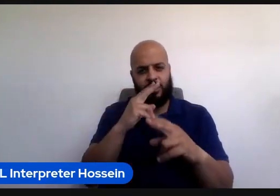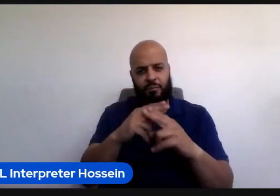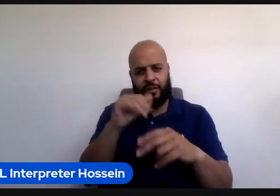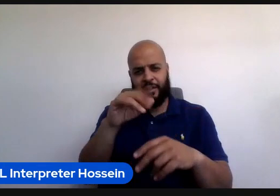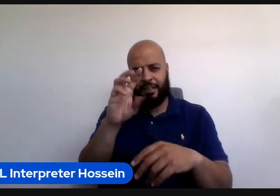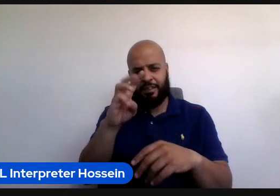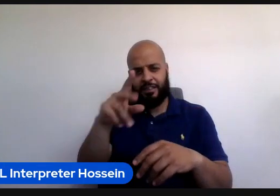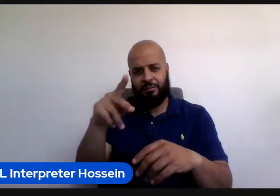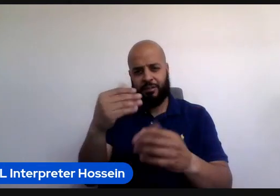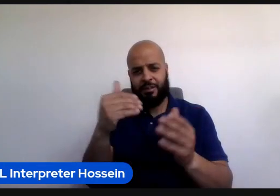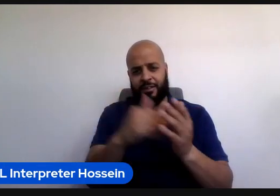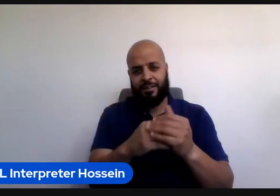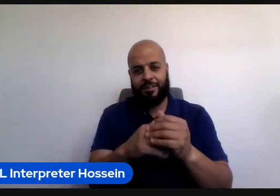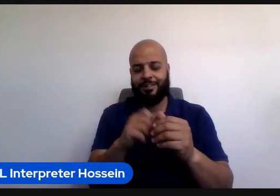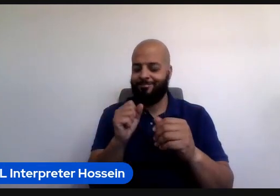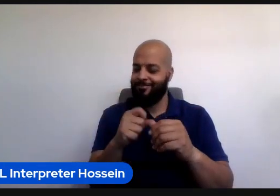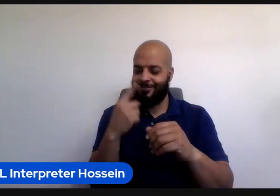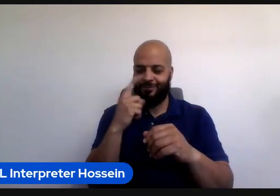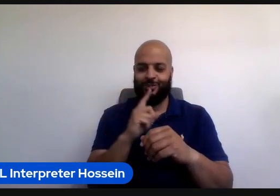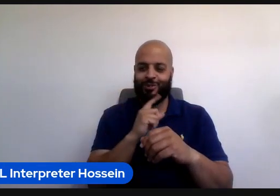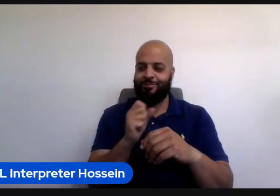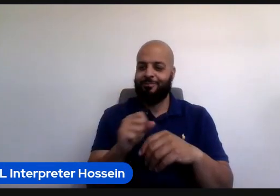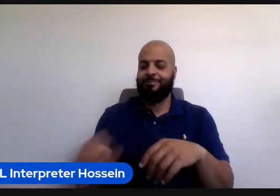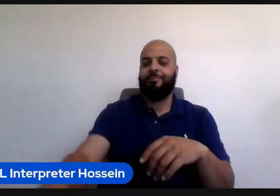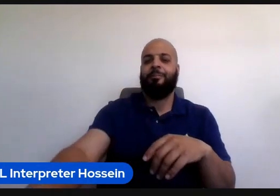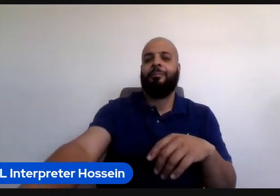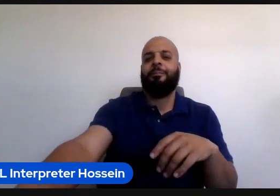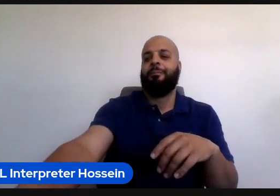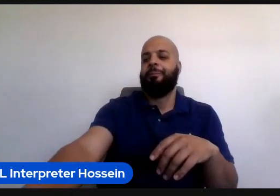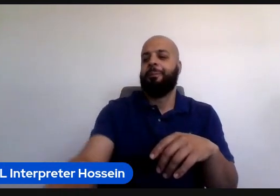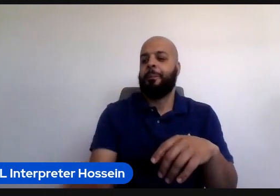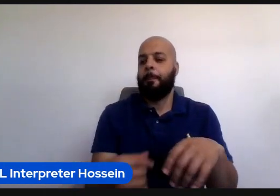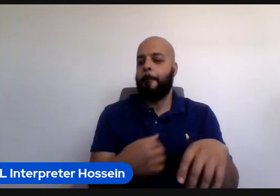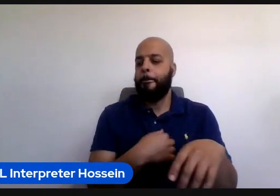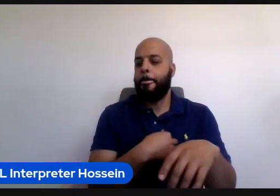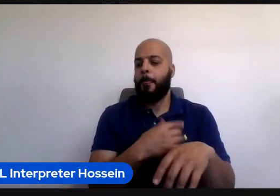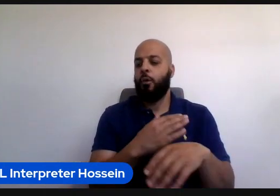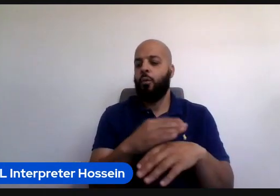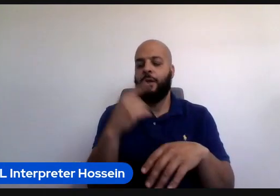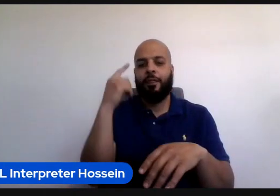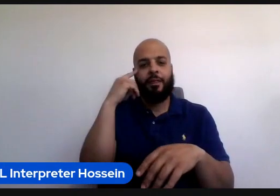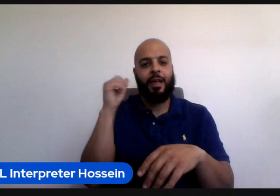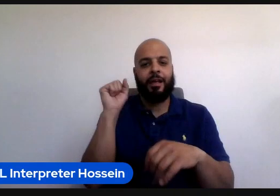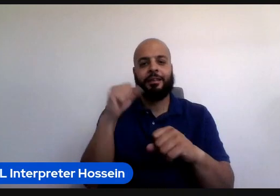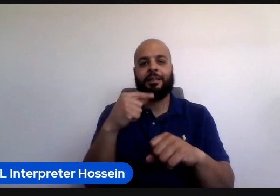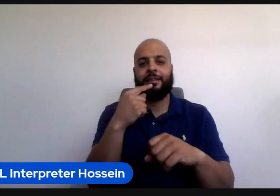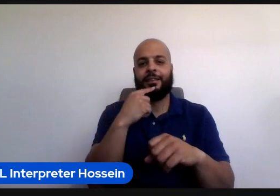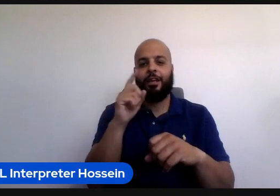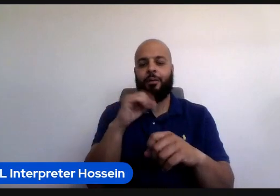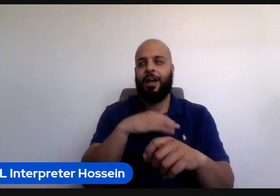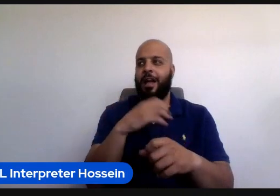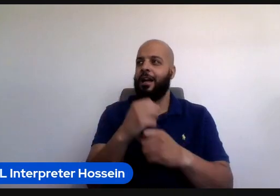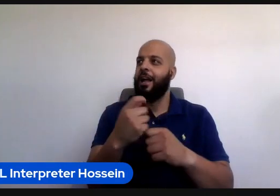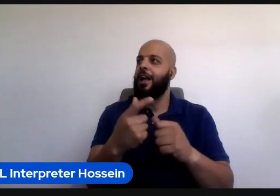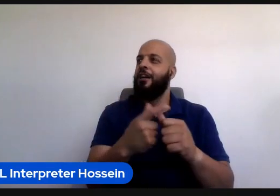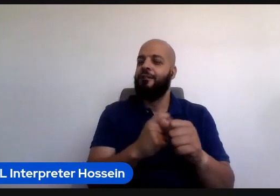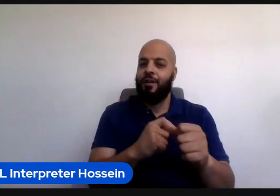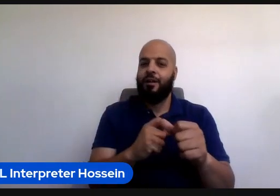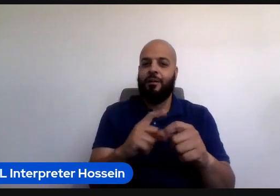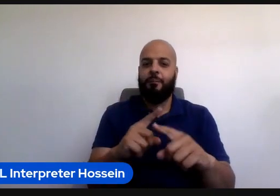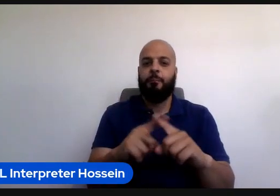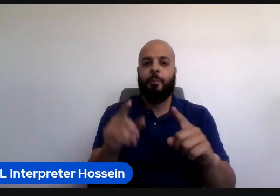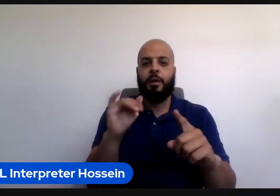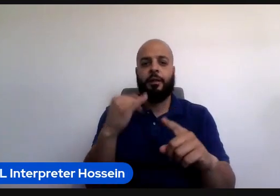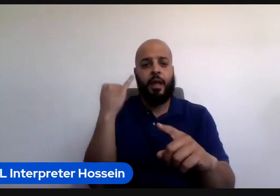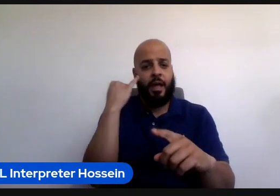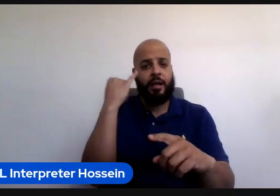again? Yeah, absolutely. I don't think I can say out loud where I got that from, but but the idea